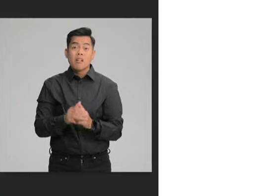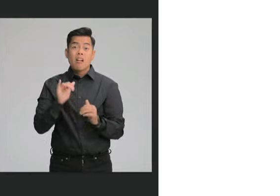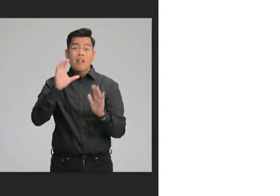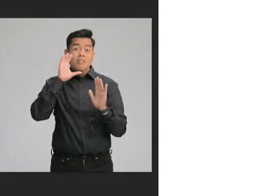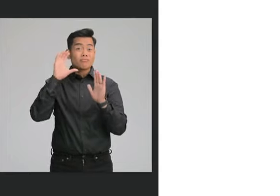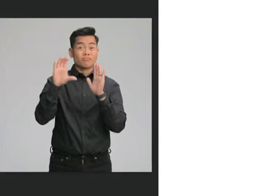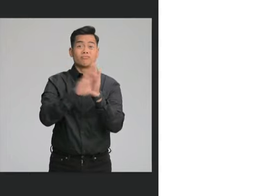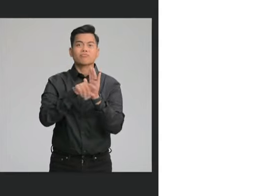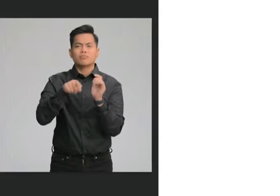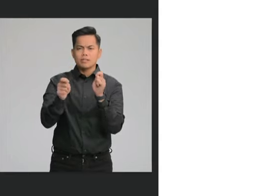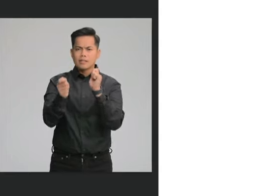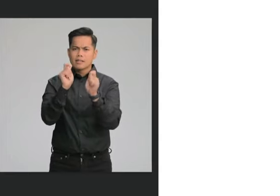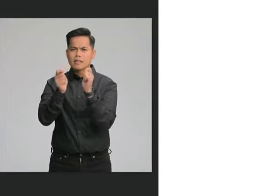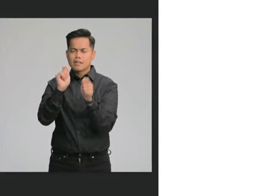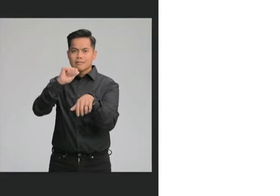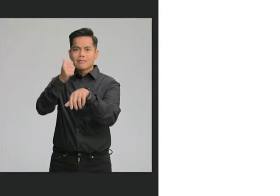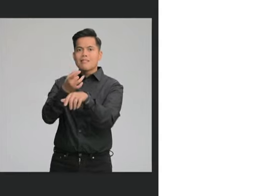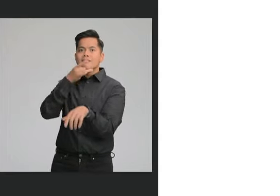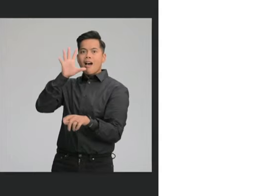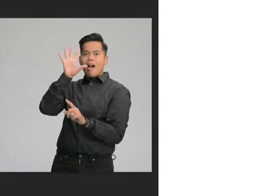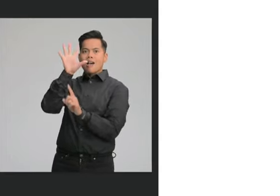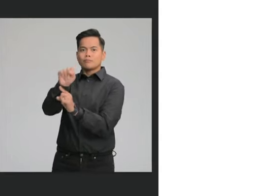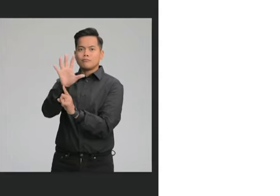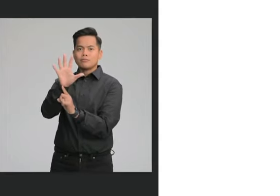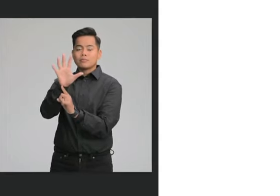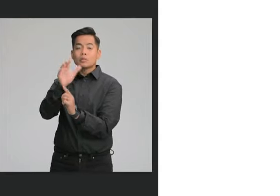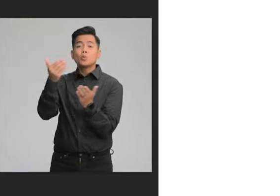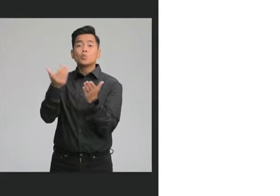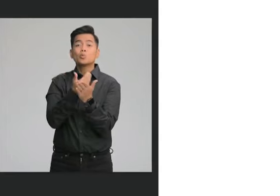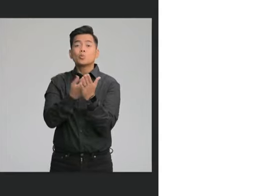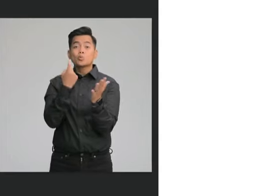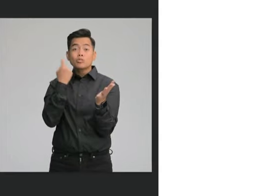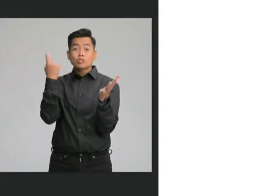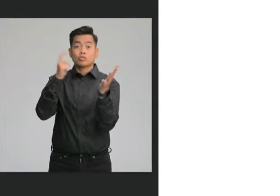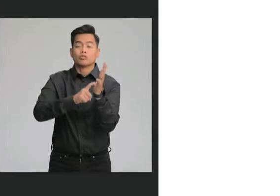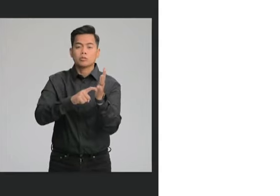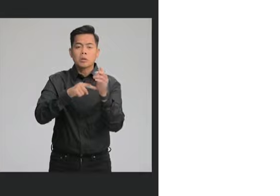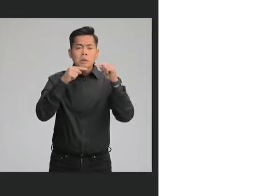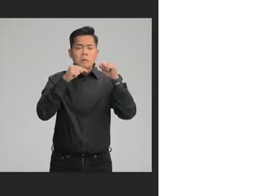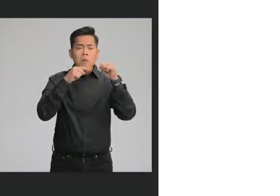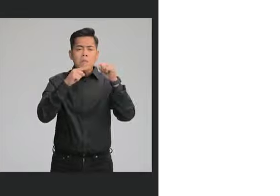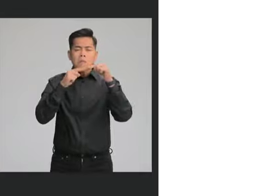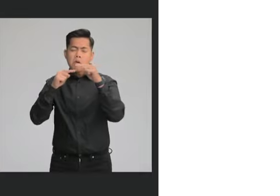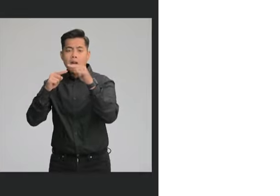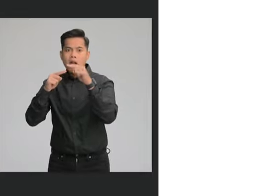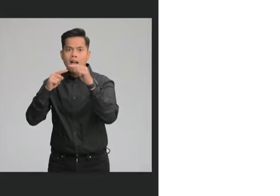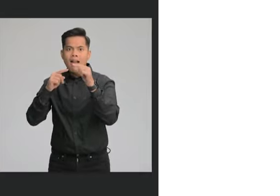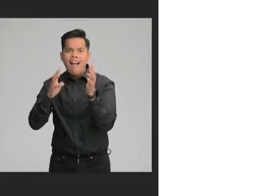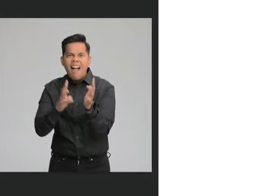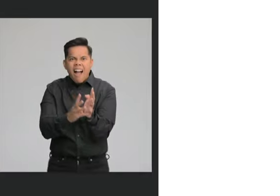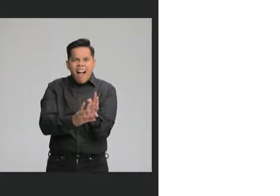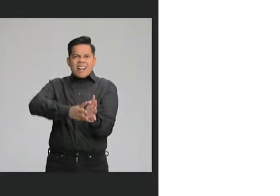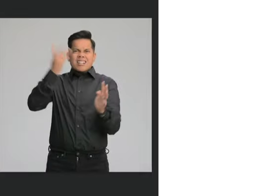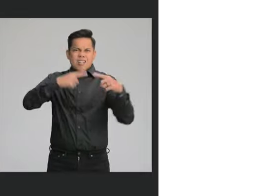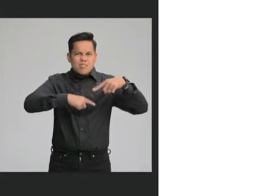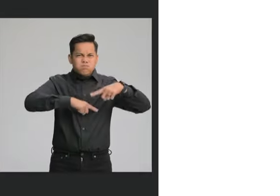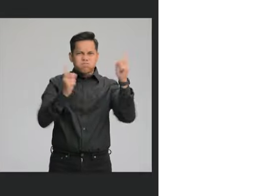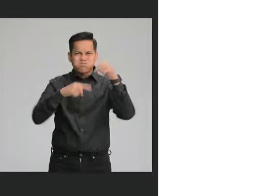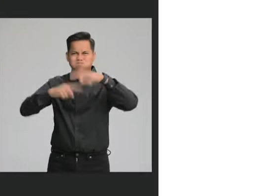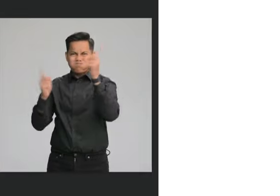we want to optimize for light capture. Sure. So the new sensor groups every 4 pixels into one